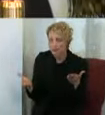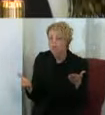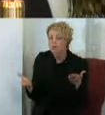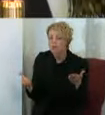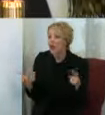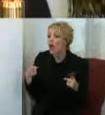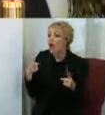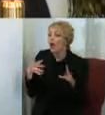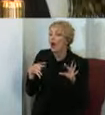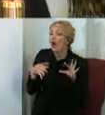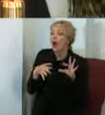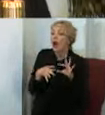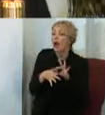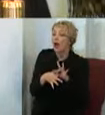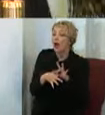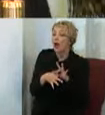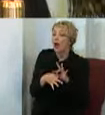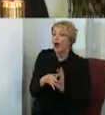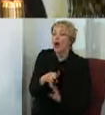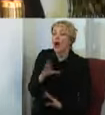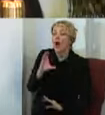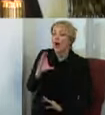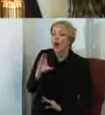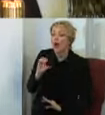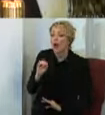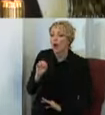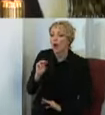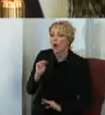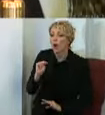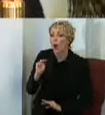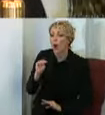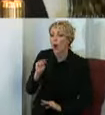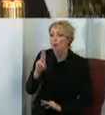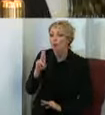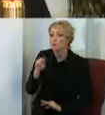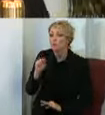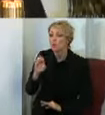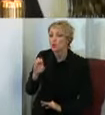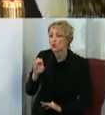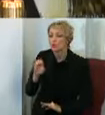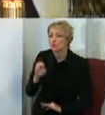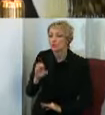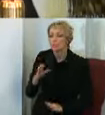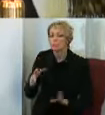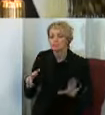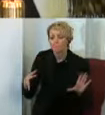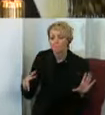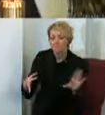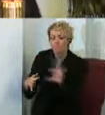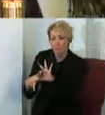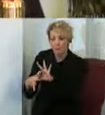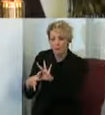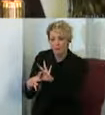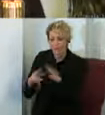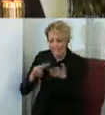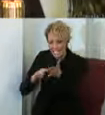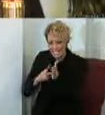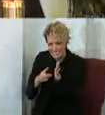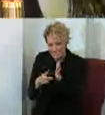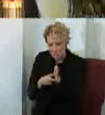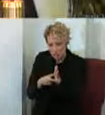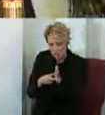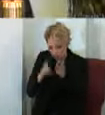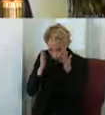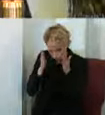God. Be intentional about sharing this meal. There is no one who is left out. Stay where you are